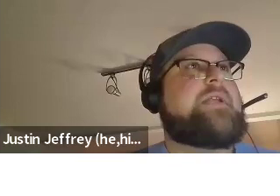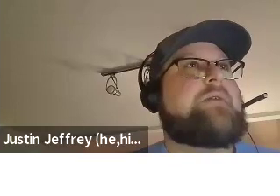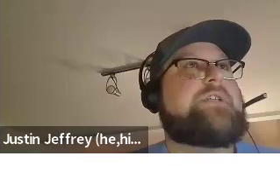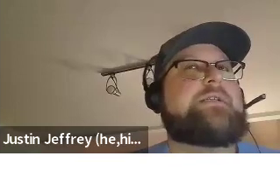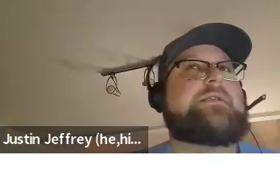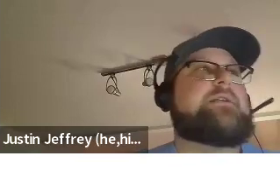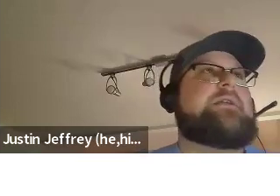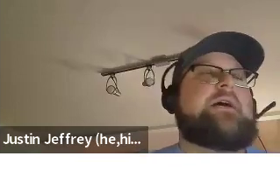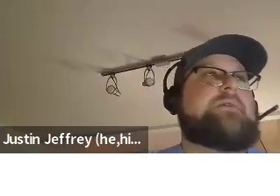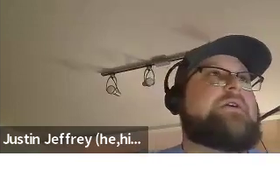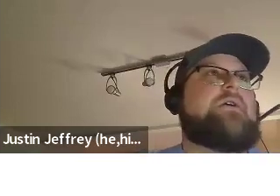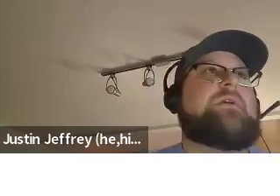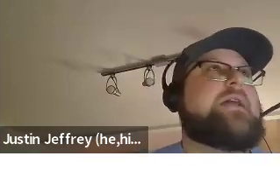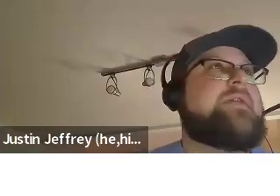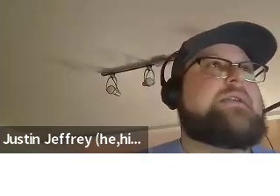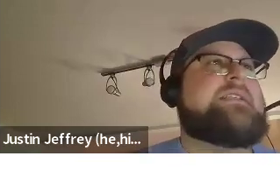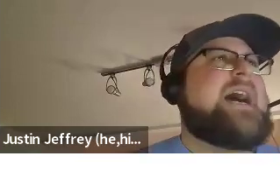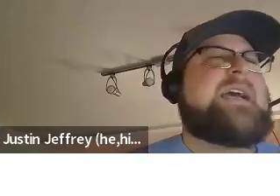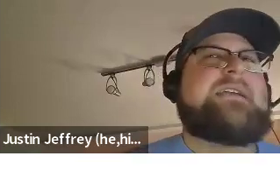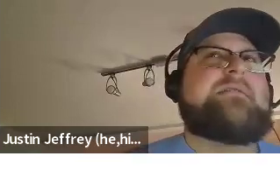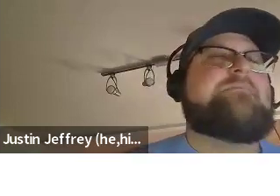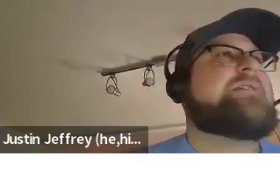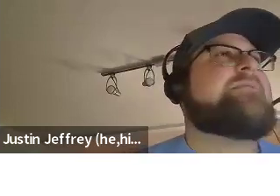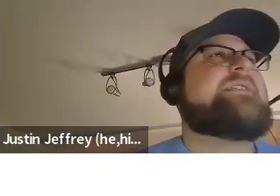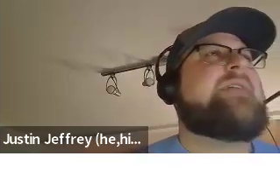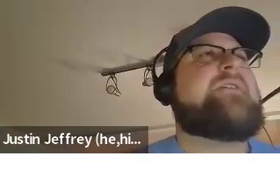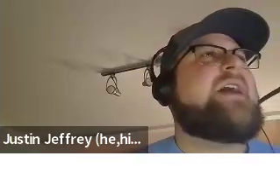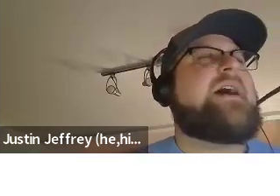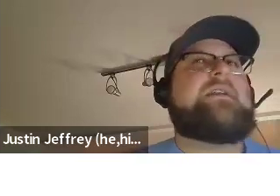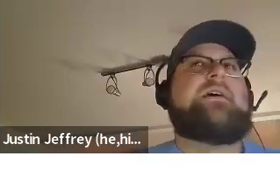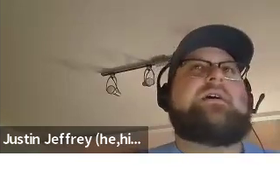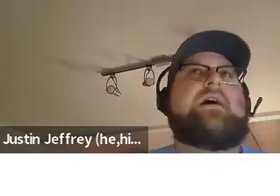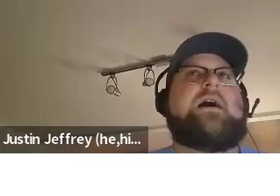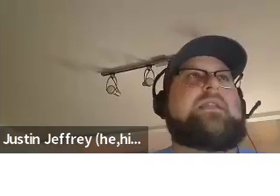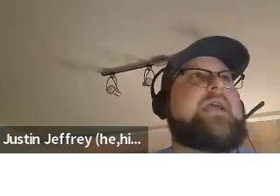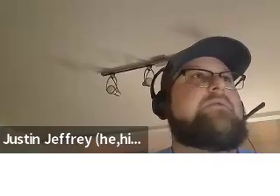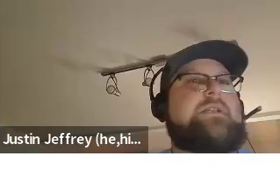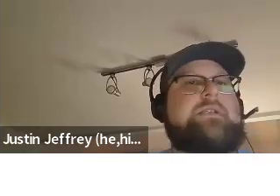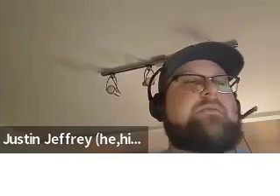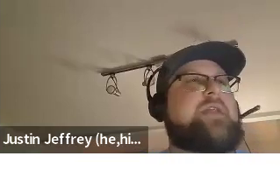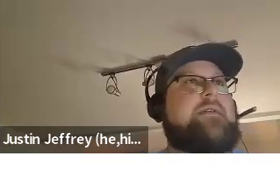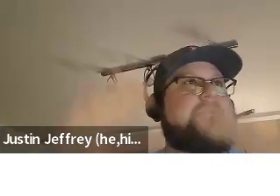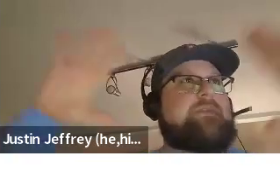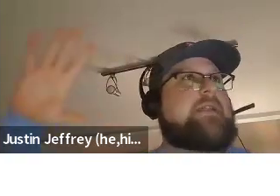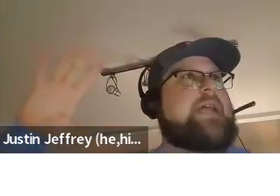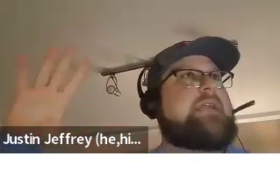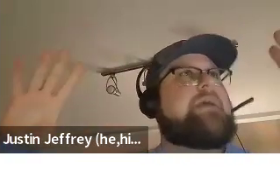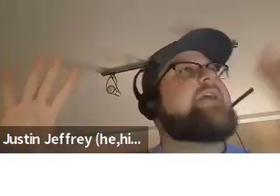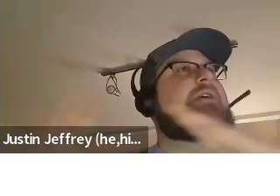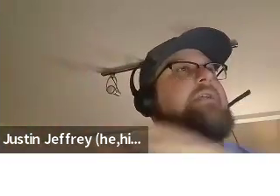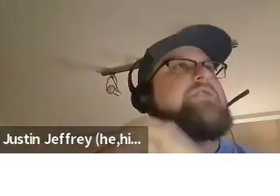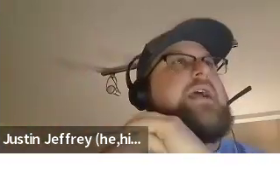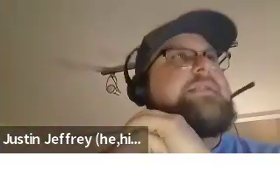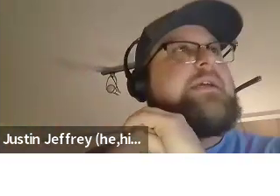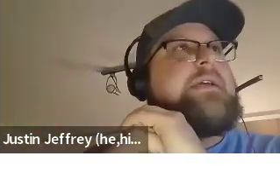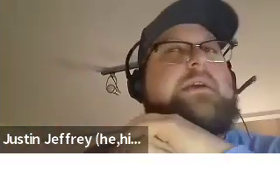many different languages. I'm going to go with, I think, 9, possibly 7 or 9 languages where that landing